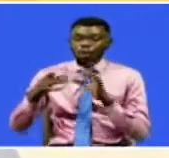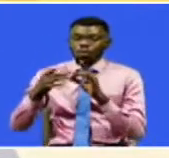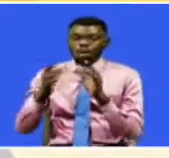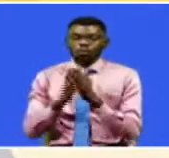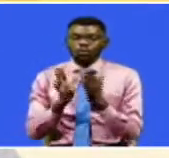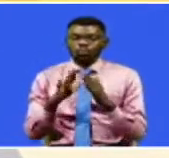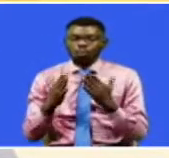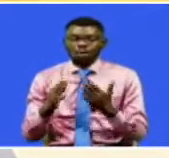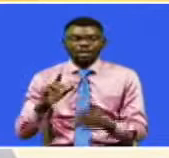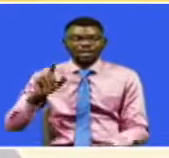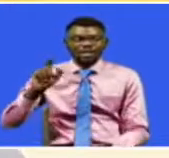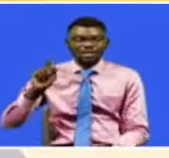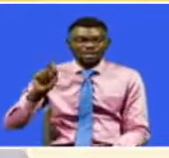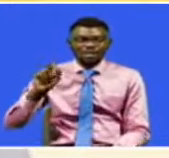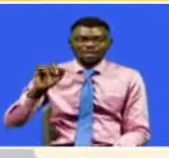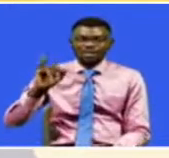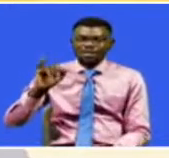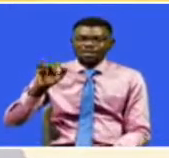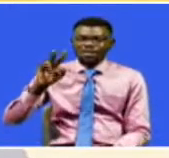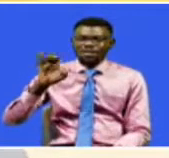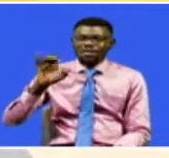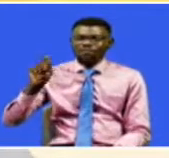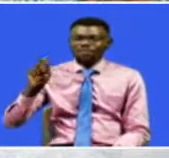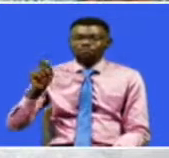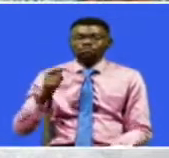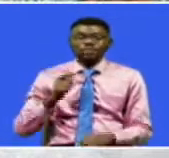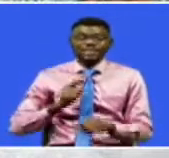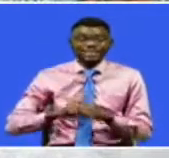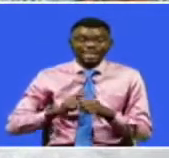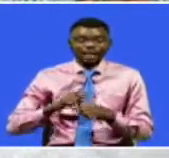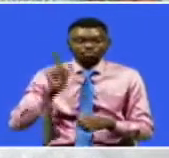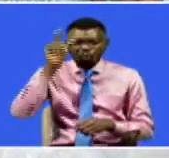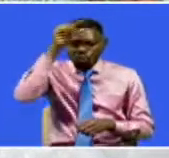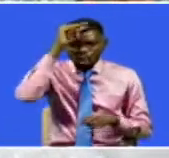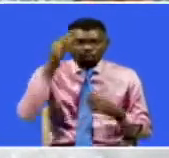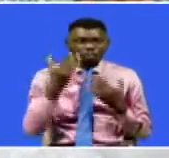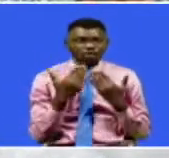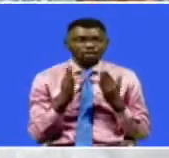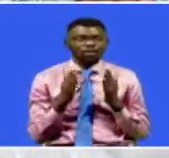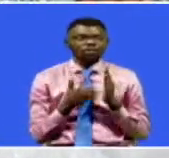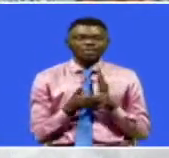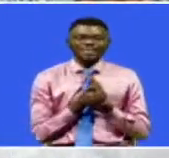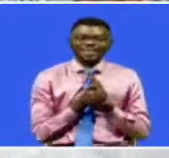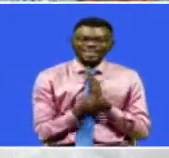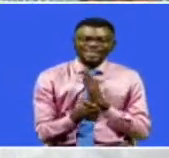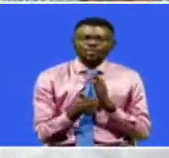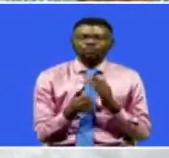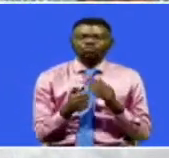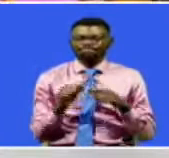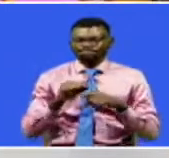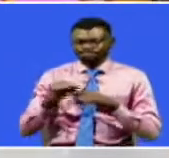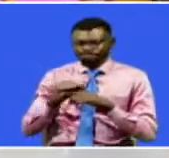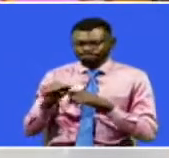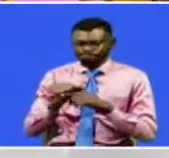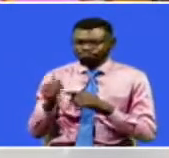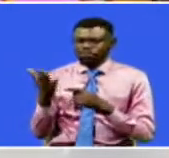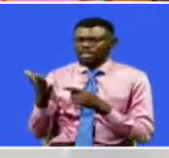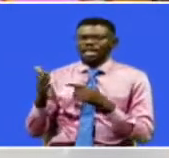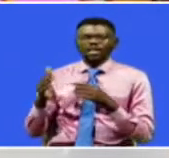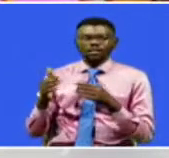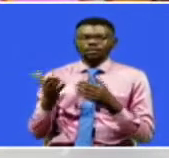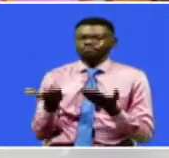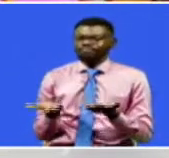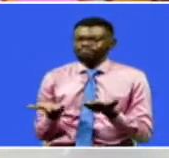that as the graduates come out of our TVETs, their skills are readily available to scale